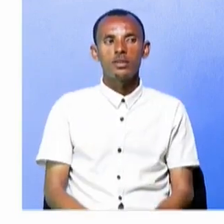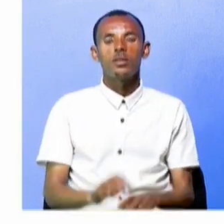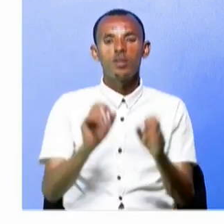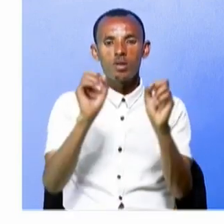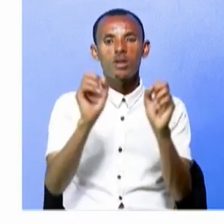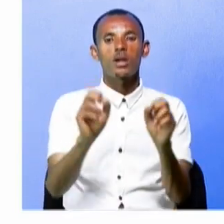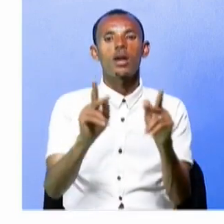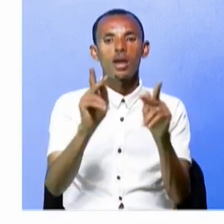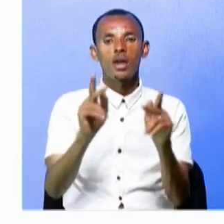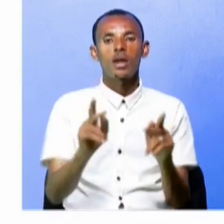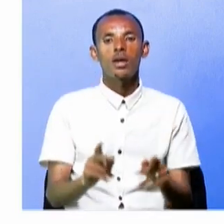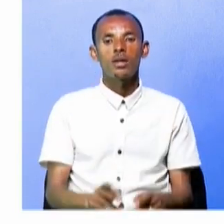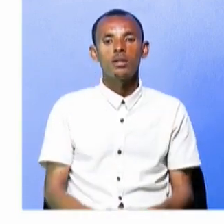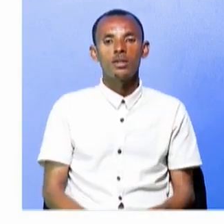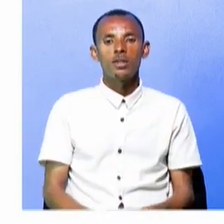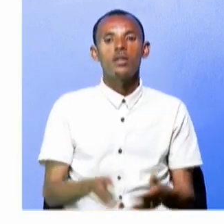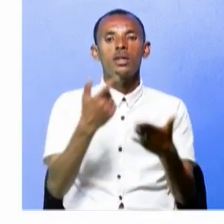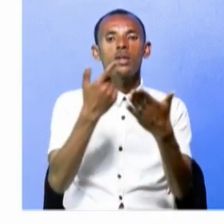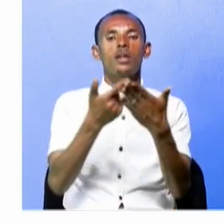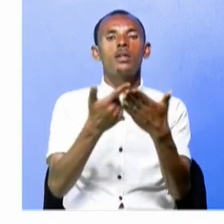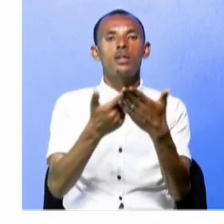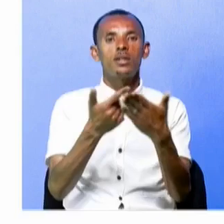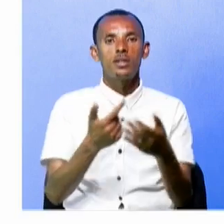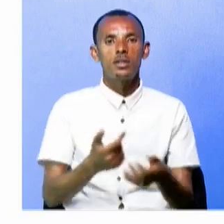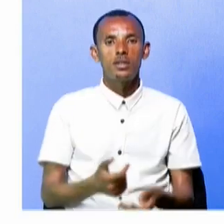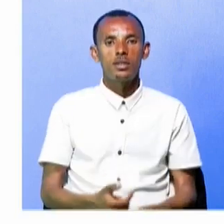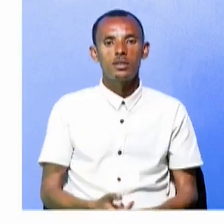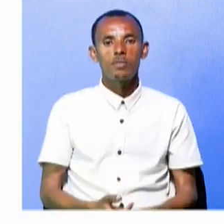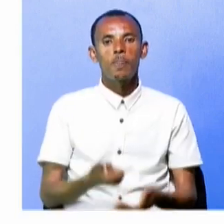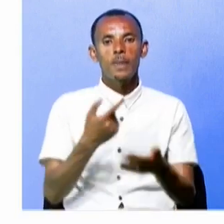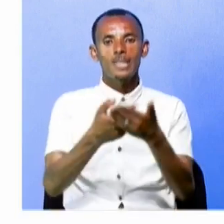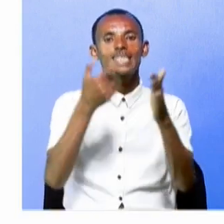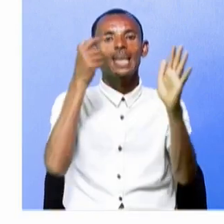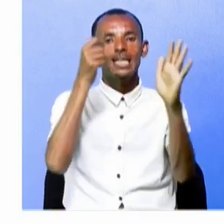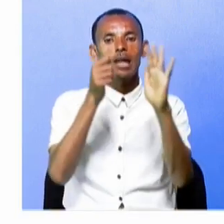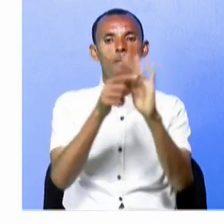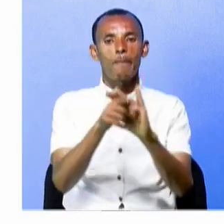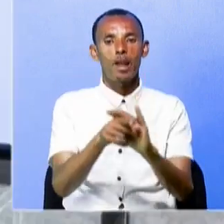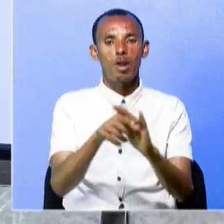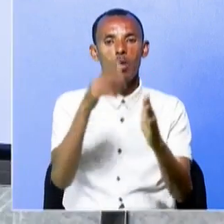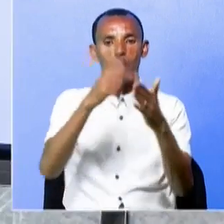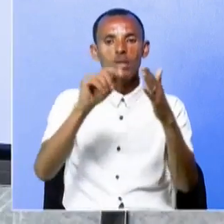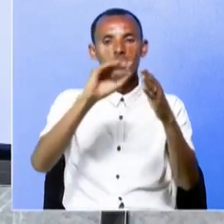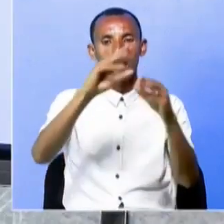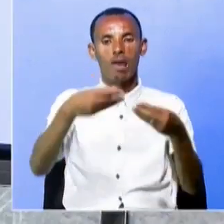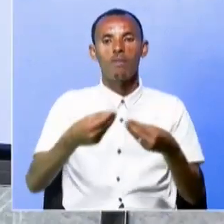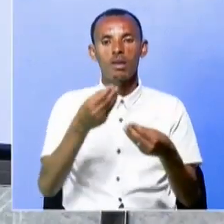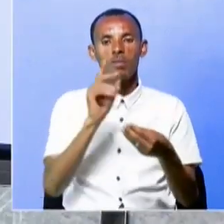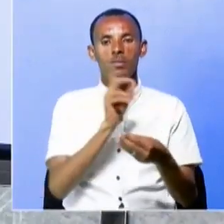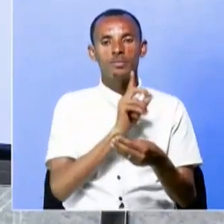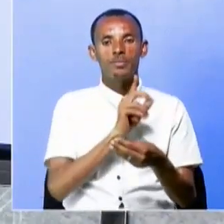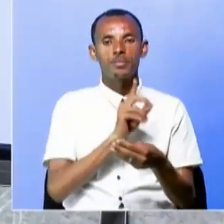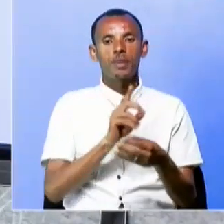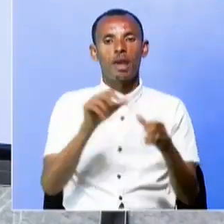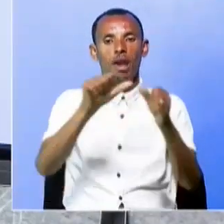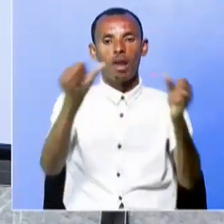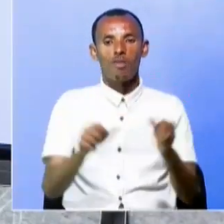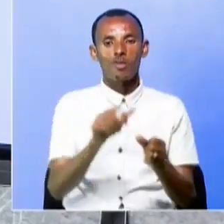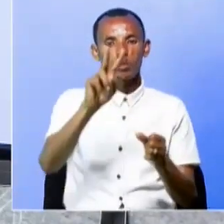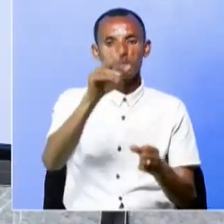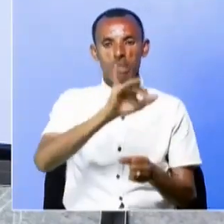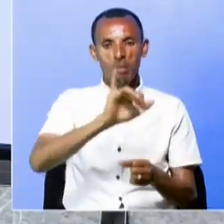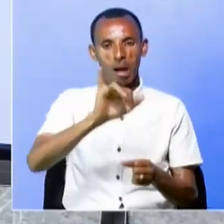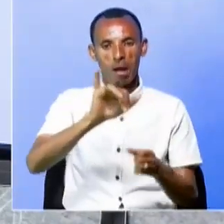Okay. Here, in this example, what's given, the areas of two